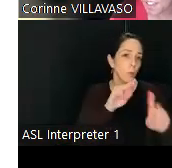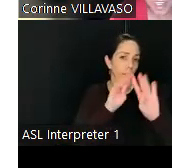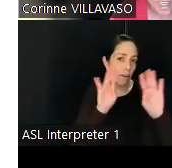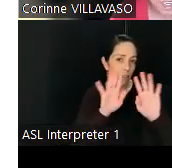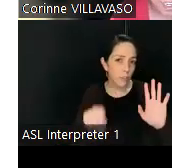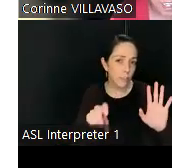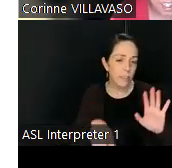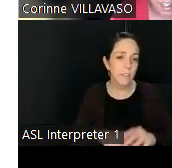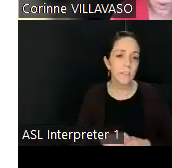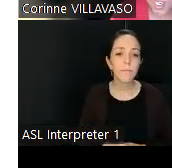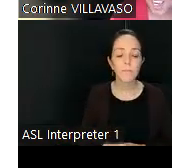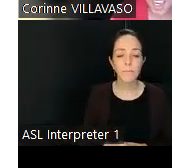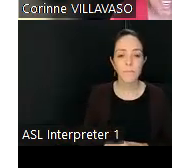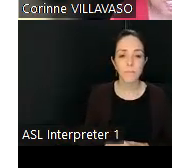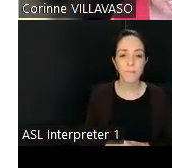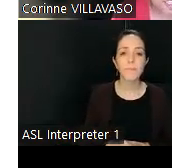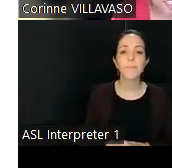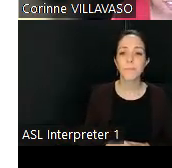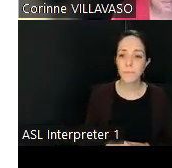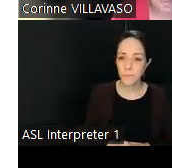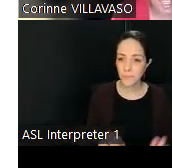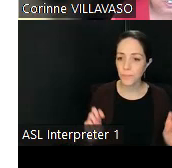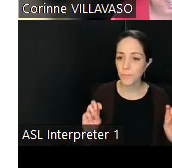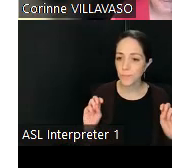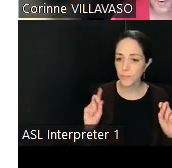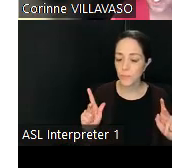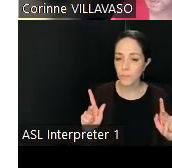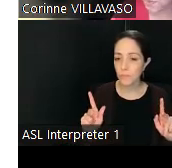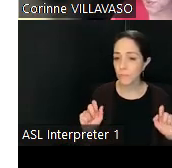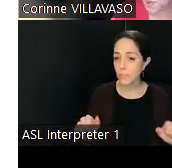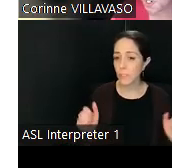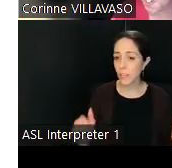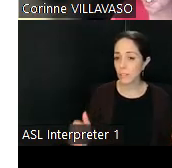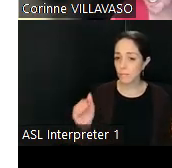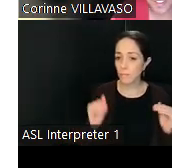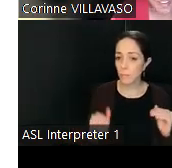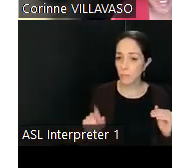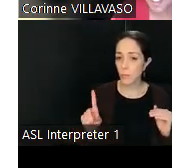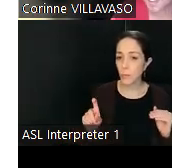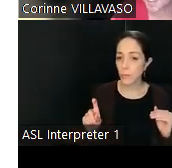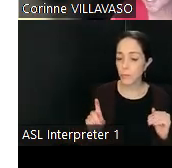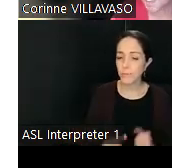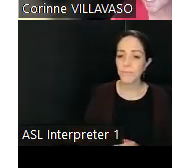clarification? Okay, is it okay for us to move forward?